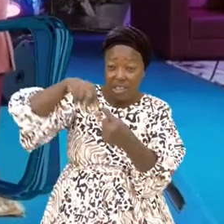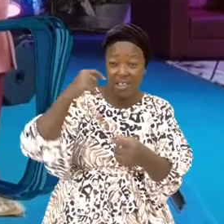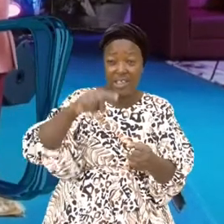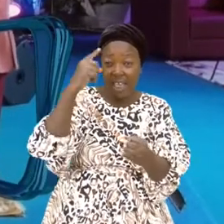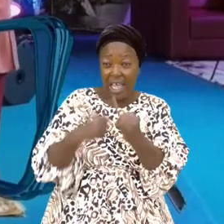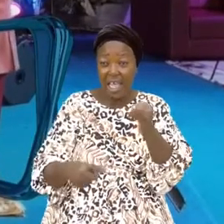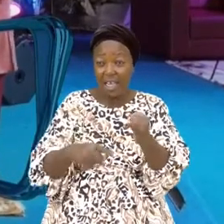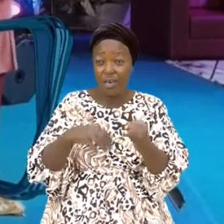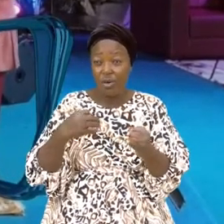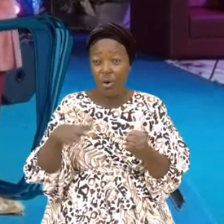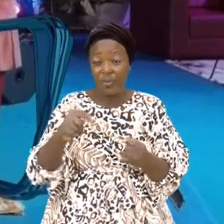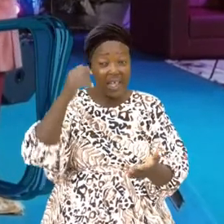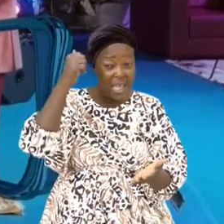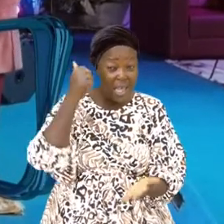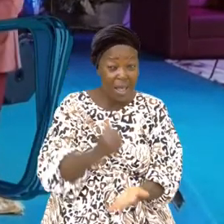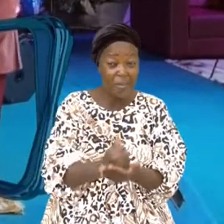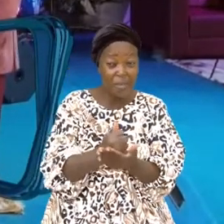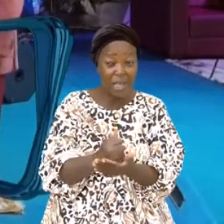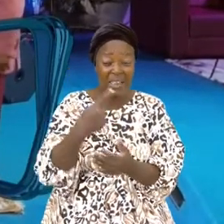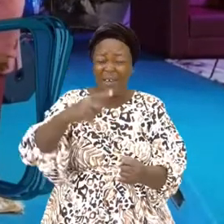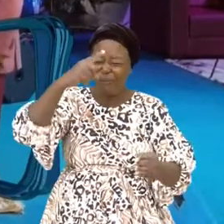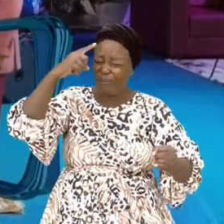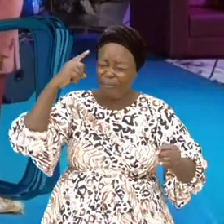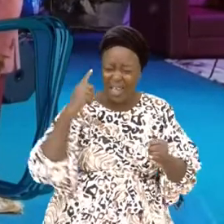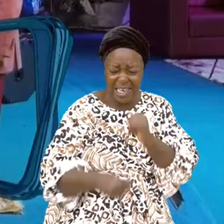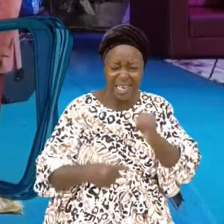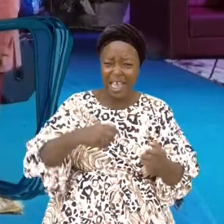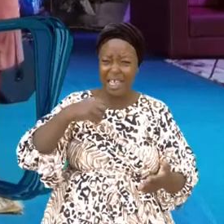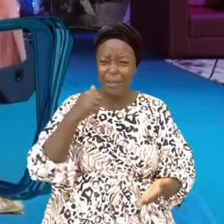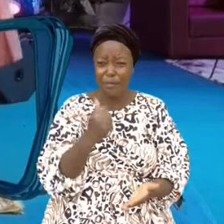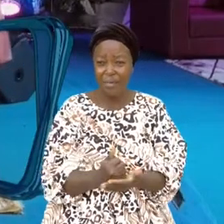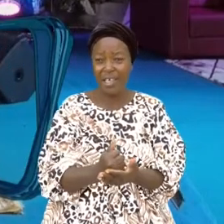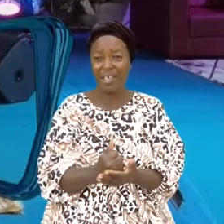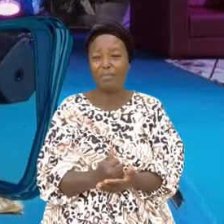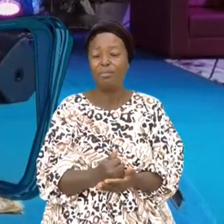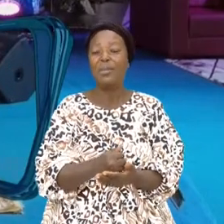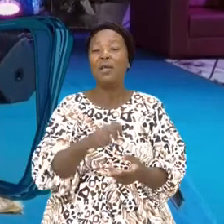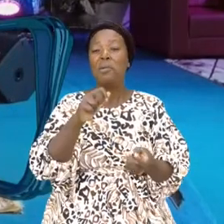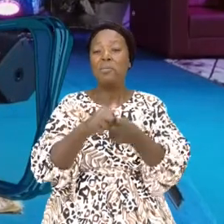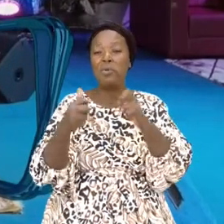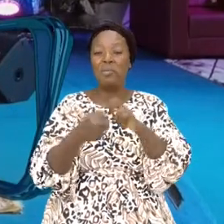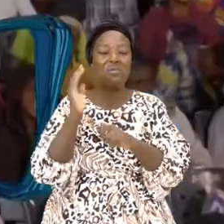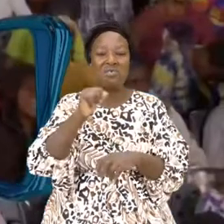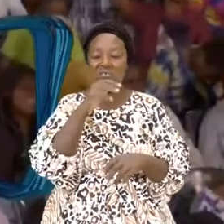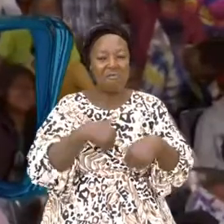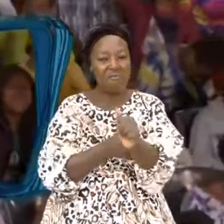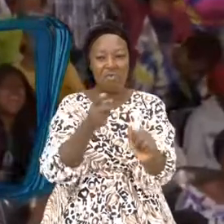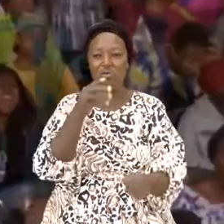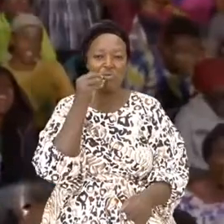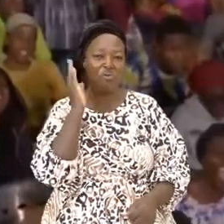end of the amen, the final amen, problems will not follow you home.